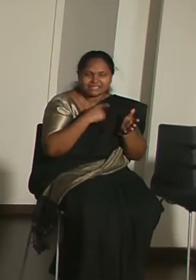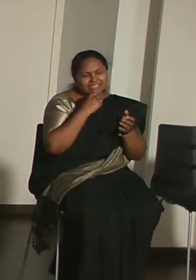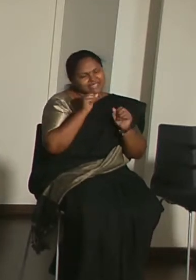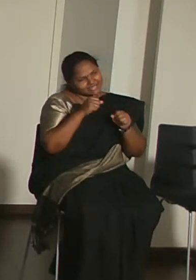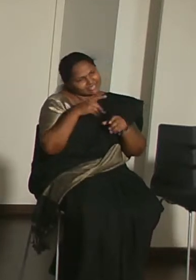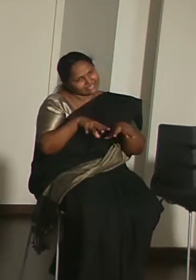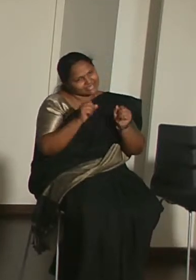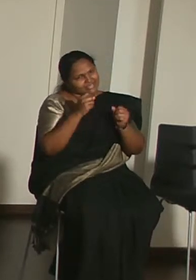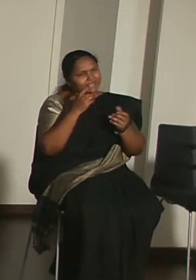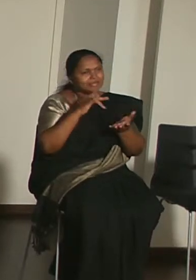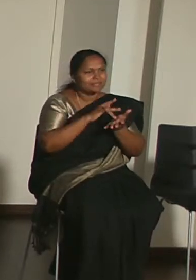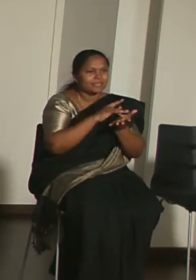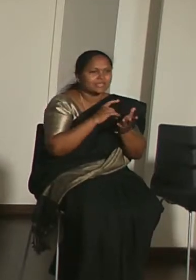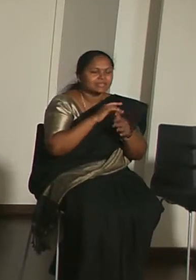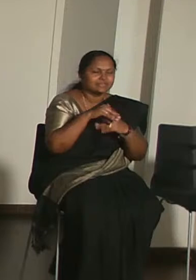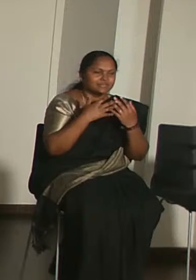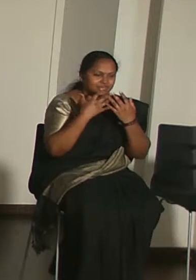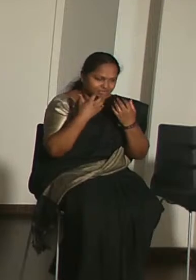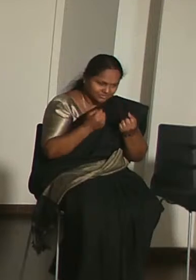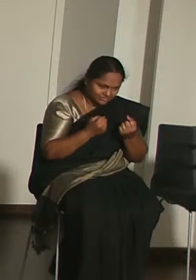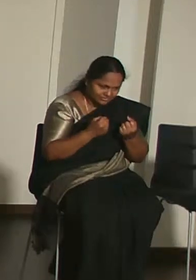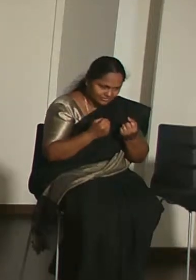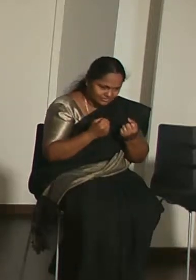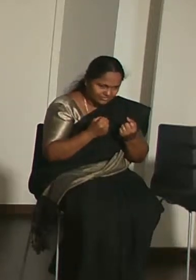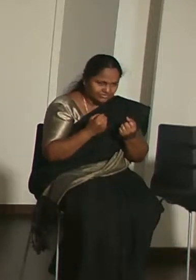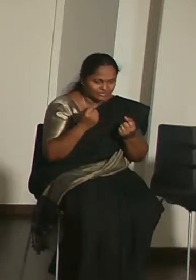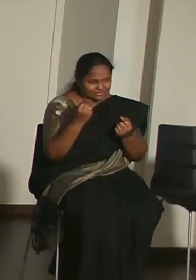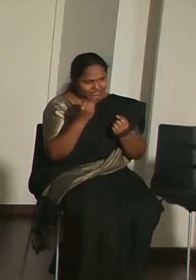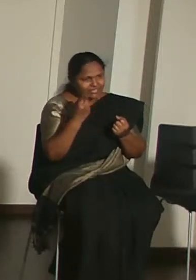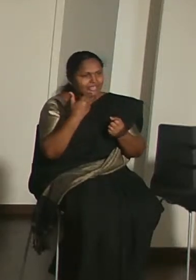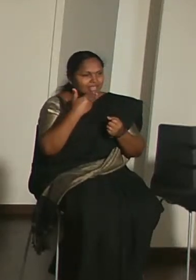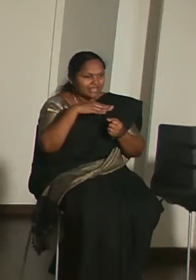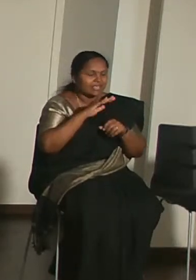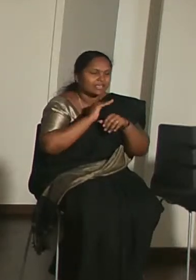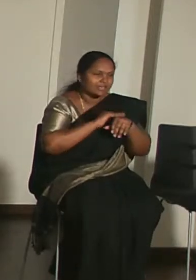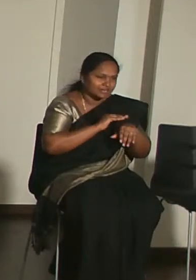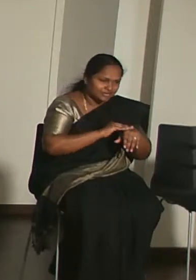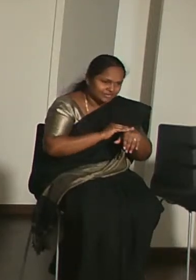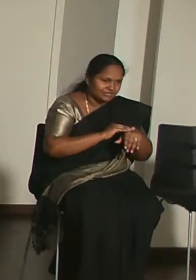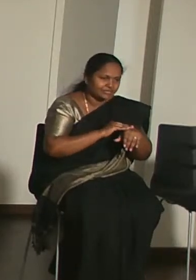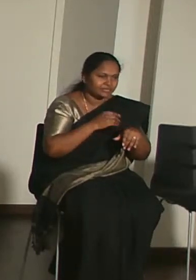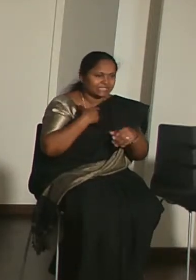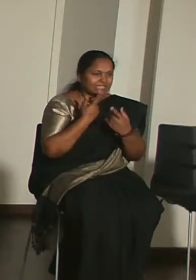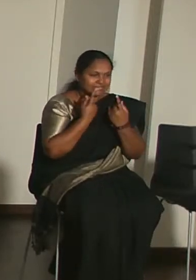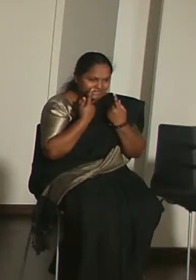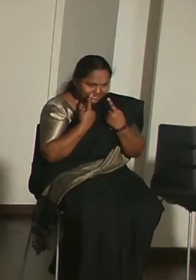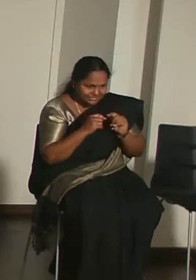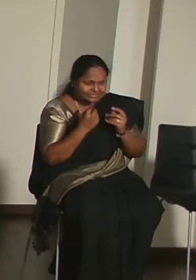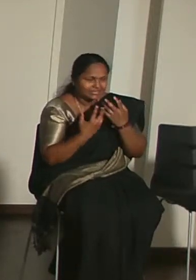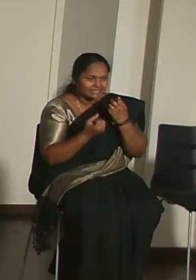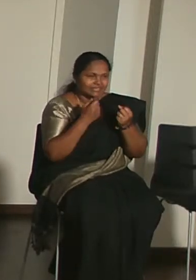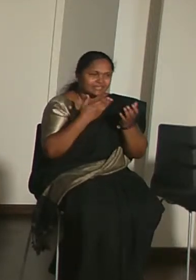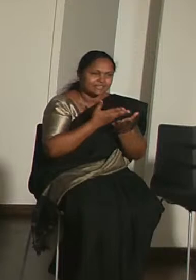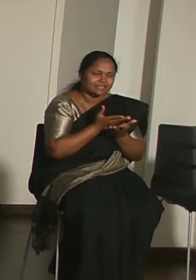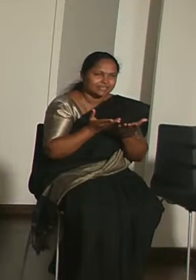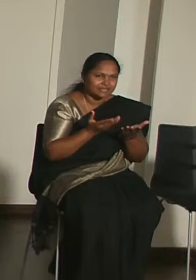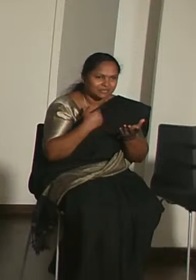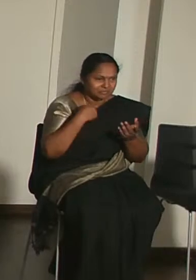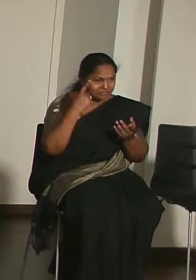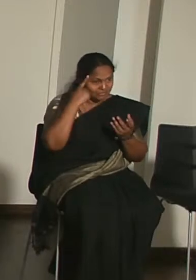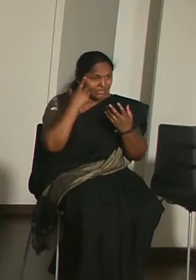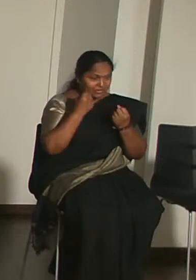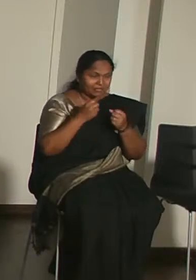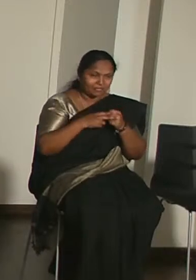takes place. These thresholds take place in our lived experiences, and that's what we're trying to grab at, I think, and remind